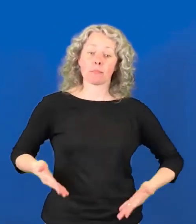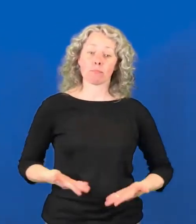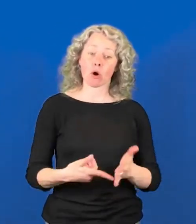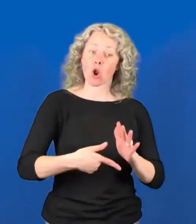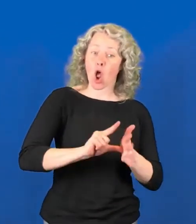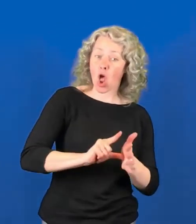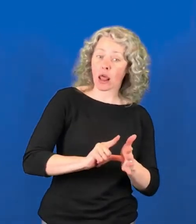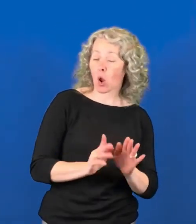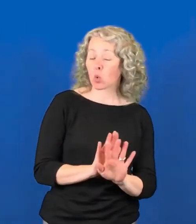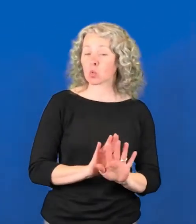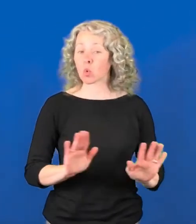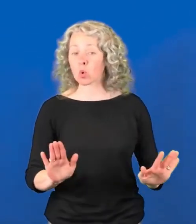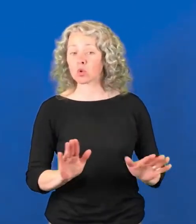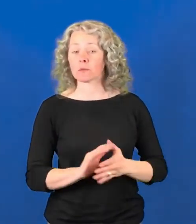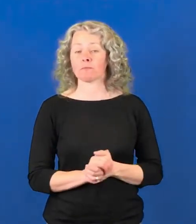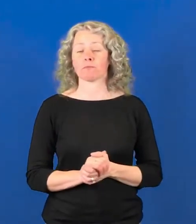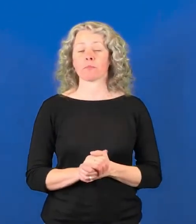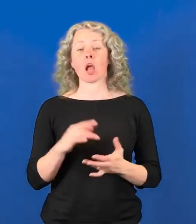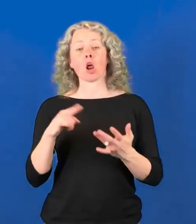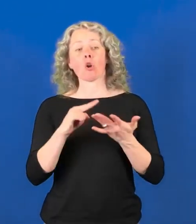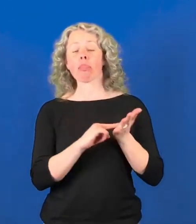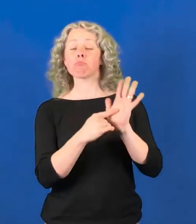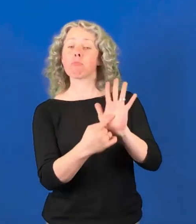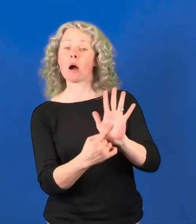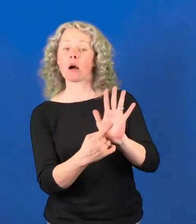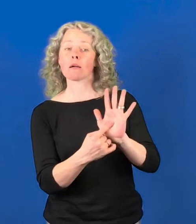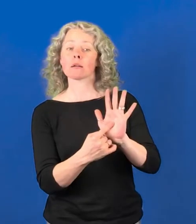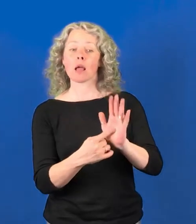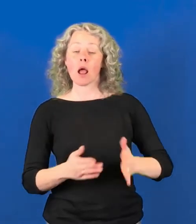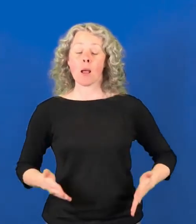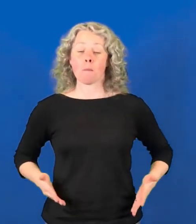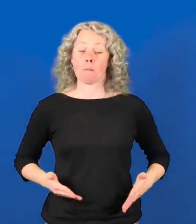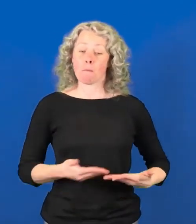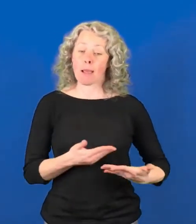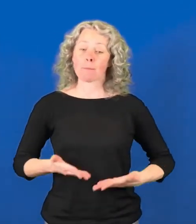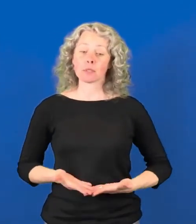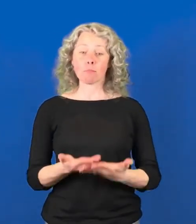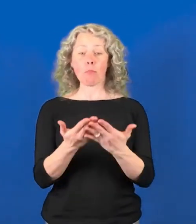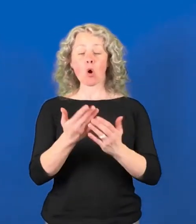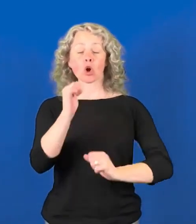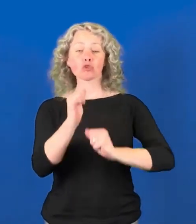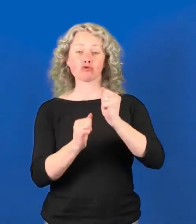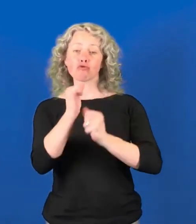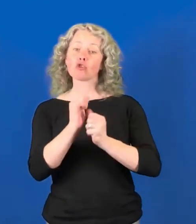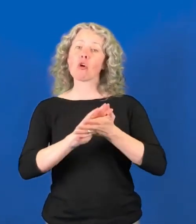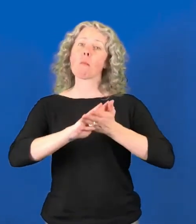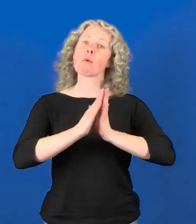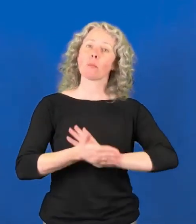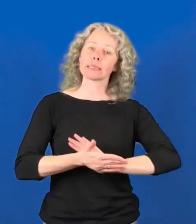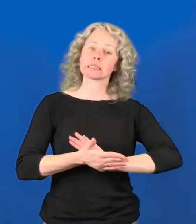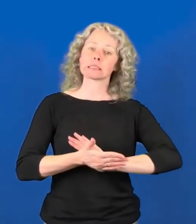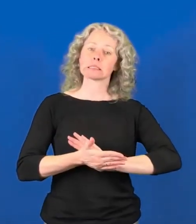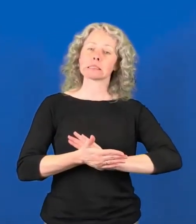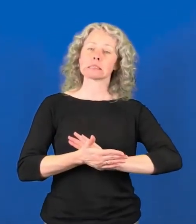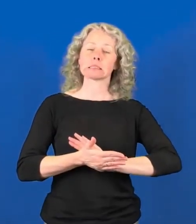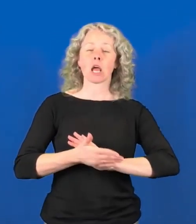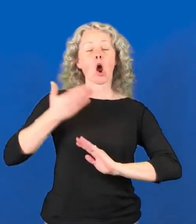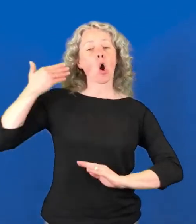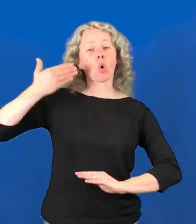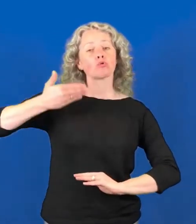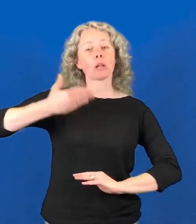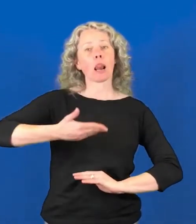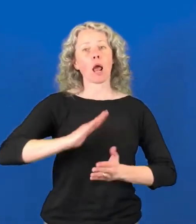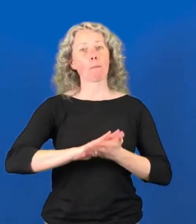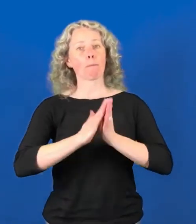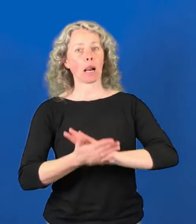have been born early or not. And then another marker that's been looked at is babies who've been born with structural abnormalities,